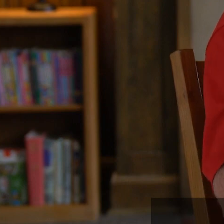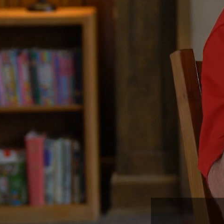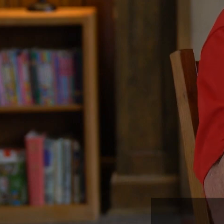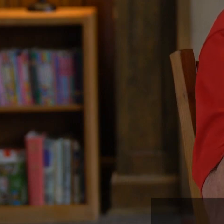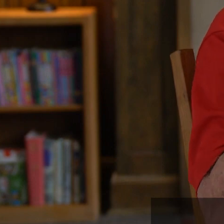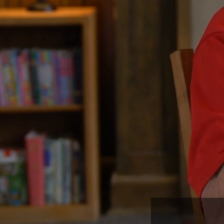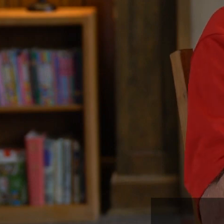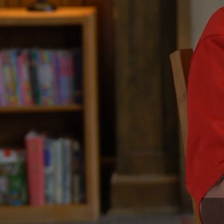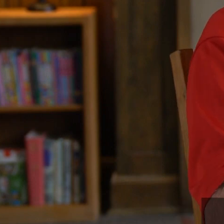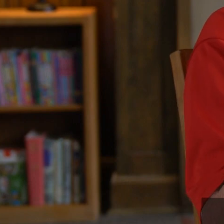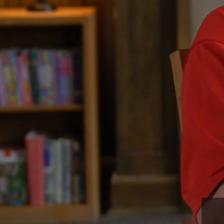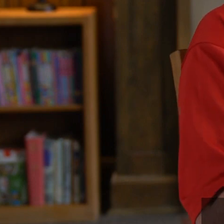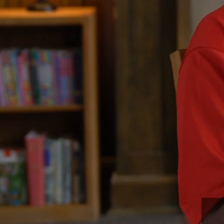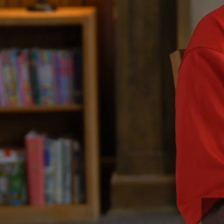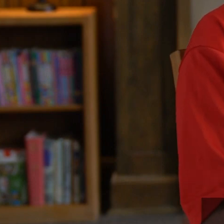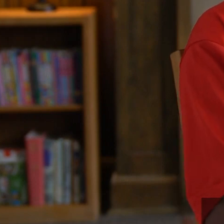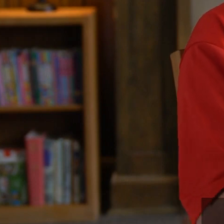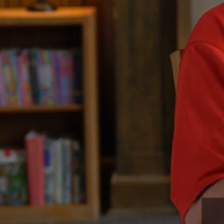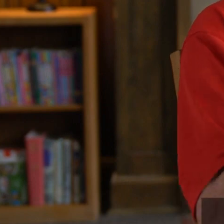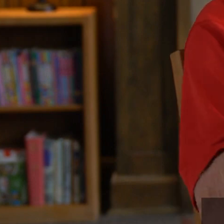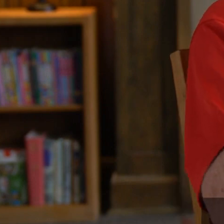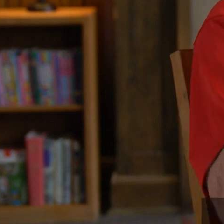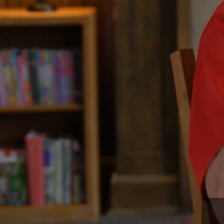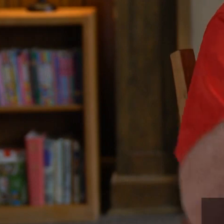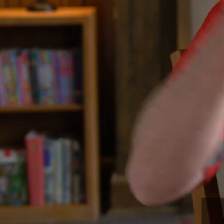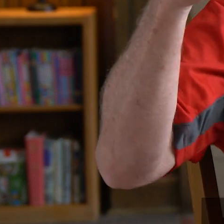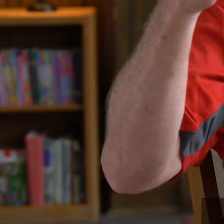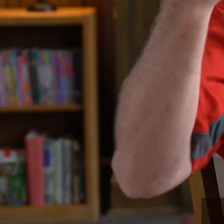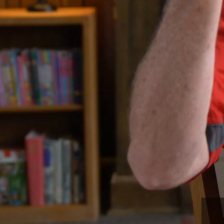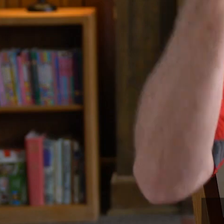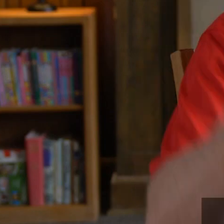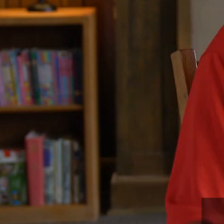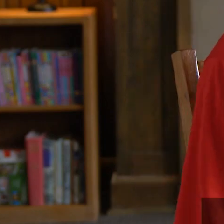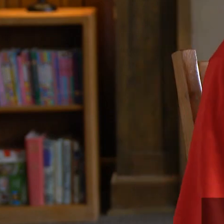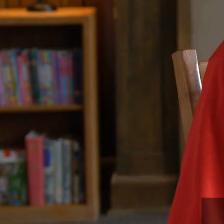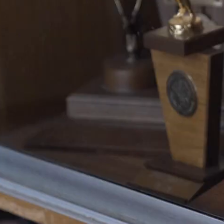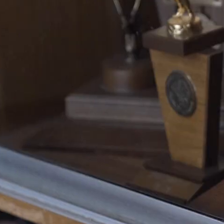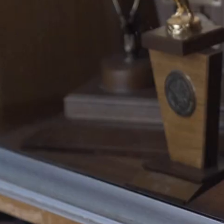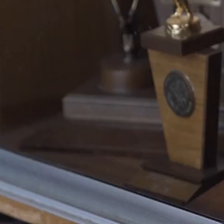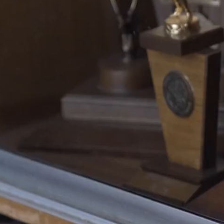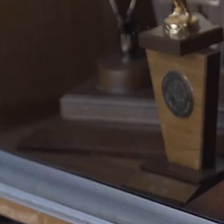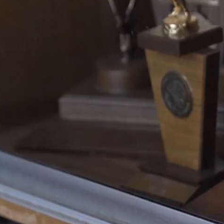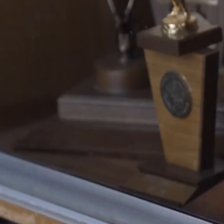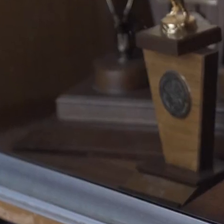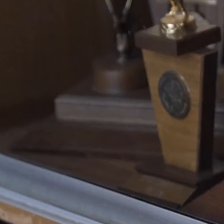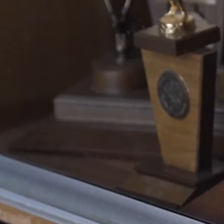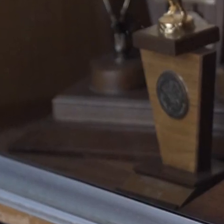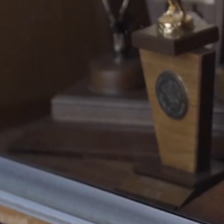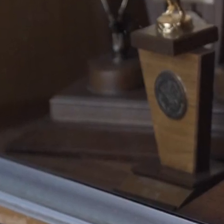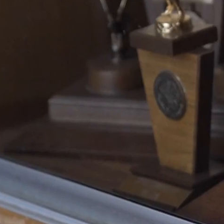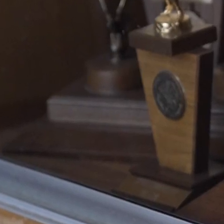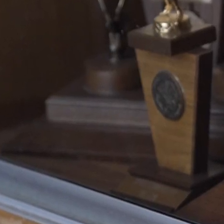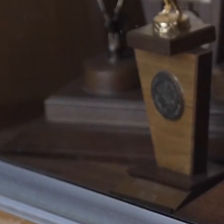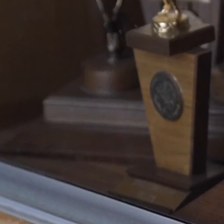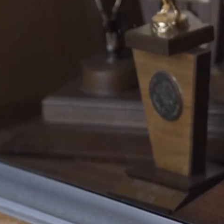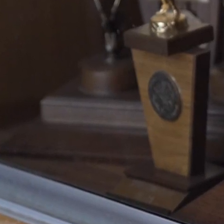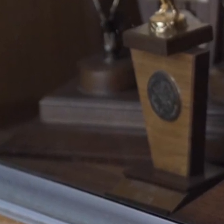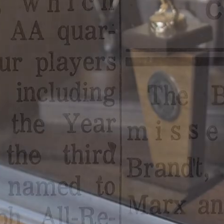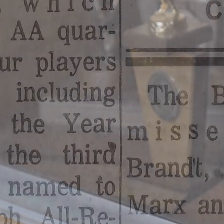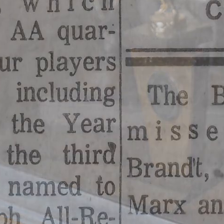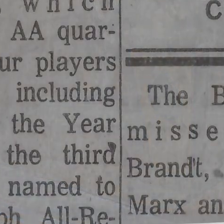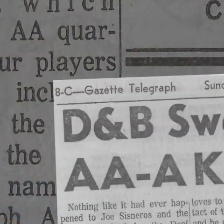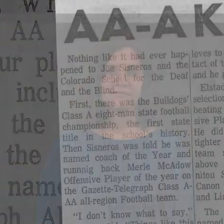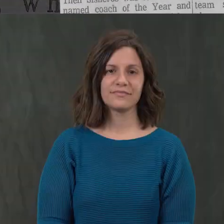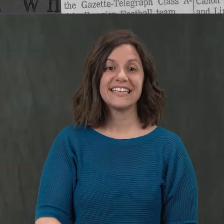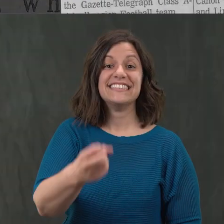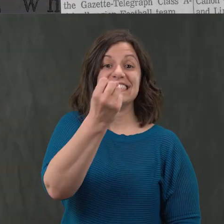Starting with us just playing around together every afternoon, that helped us to actually win something really big. State championship trophy. News articles and photos of